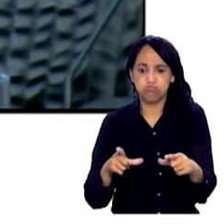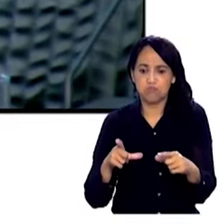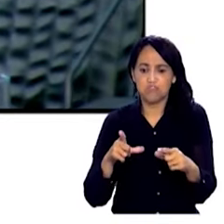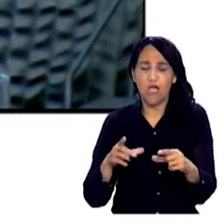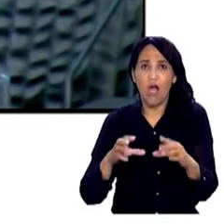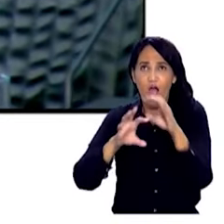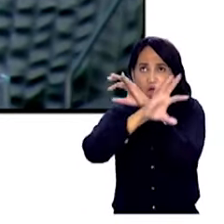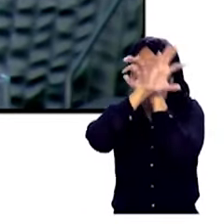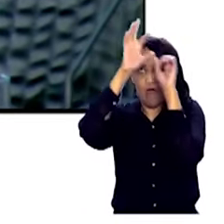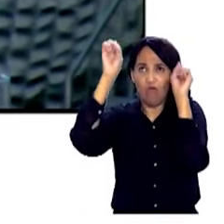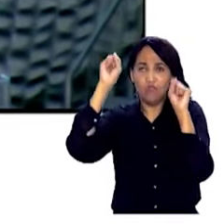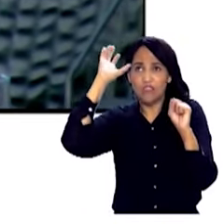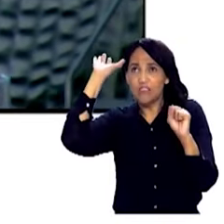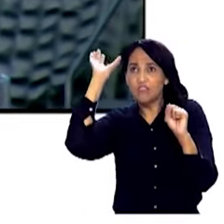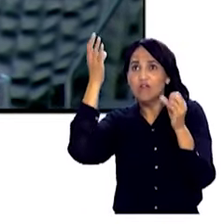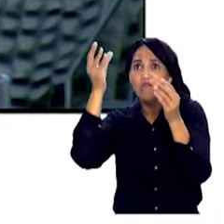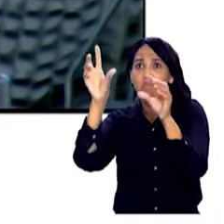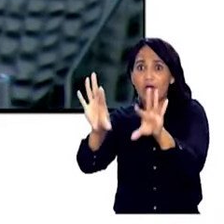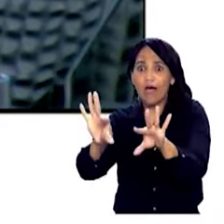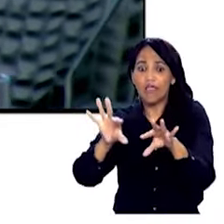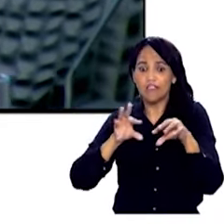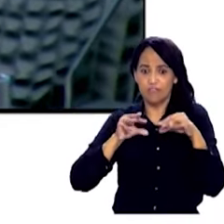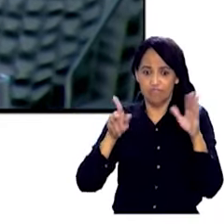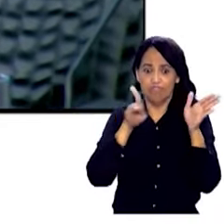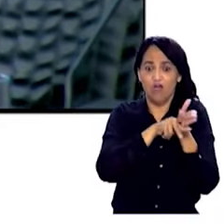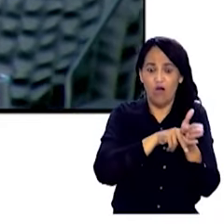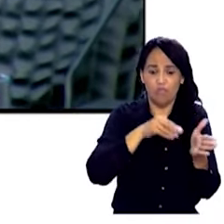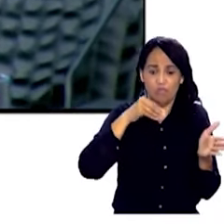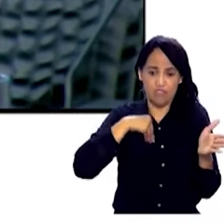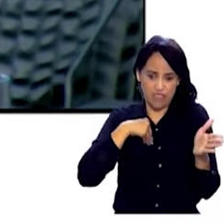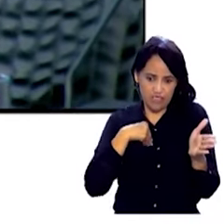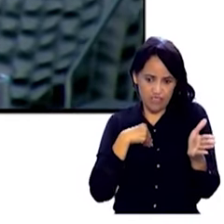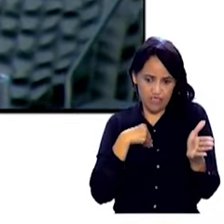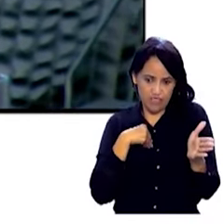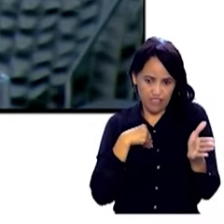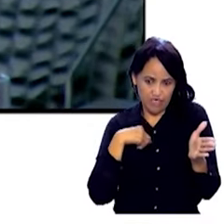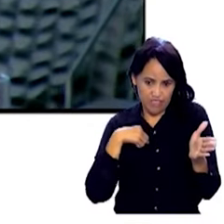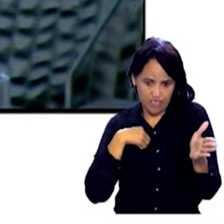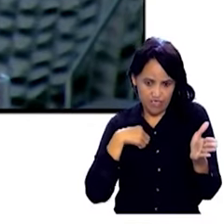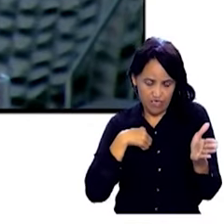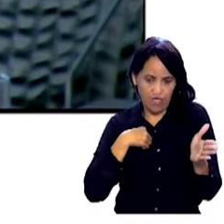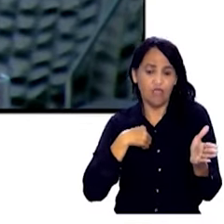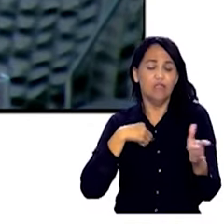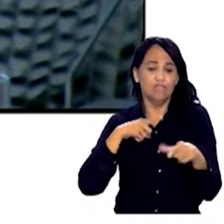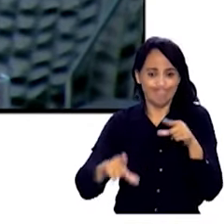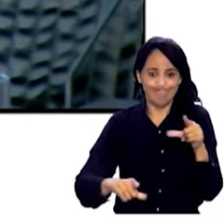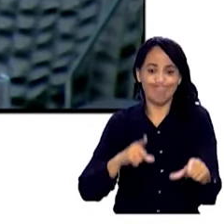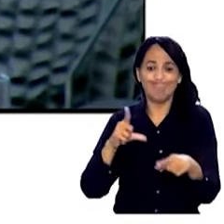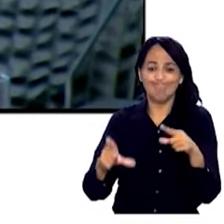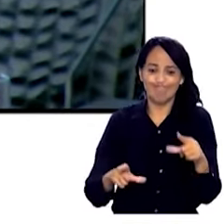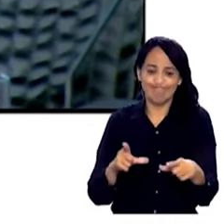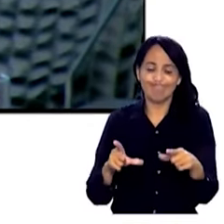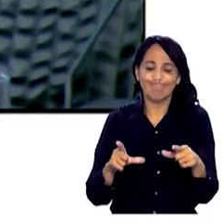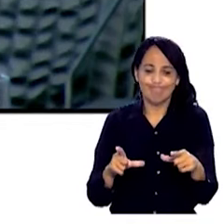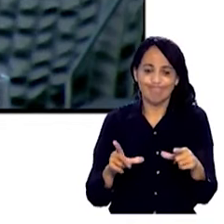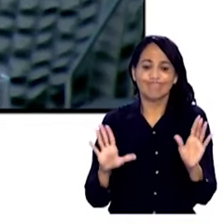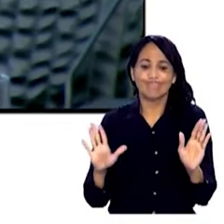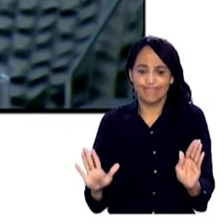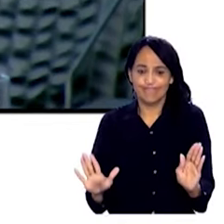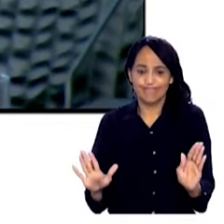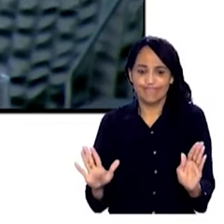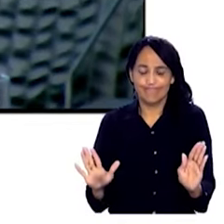criticism from the Public the culmination of a string of high profile appointments whose ideologies have